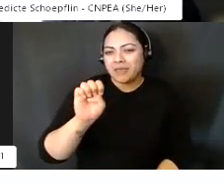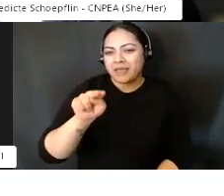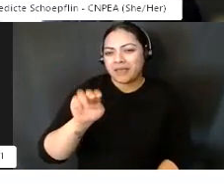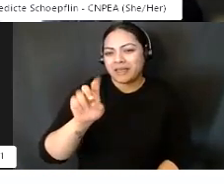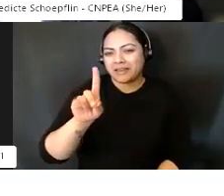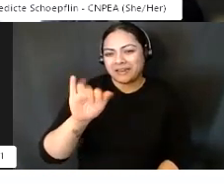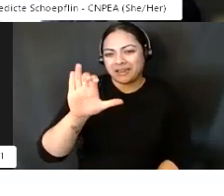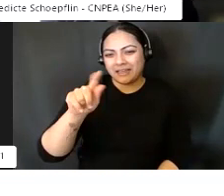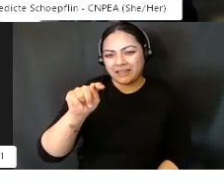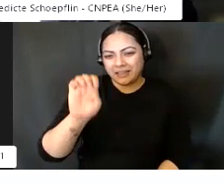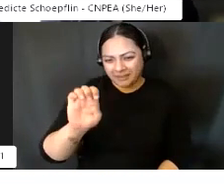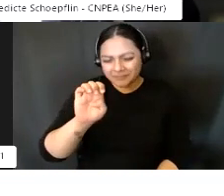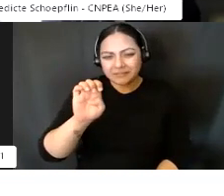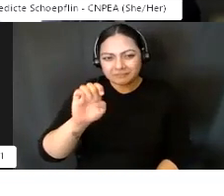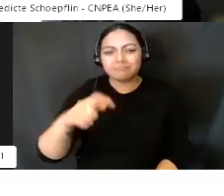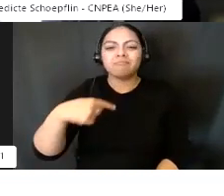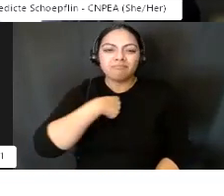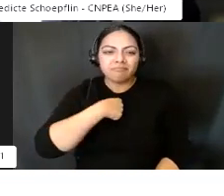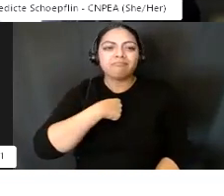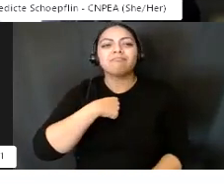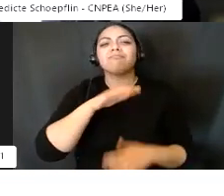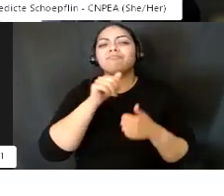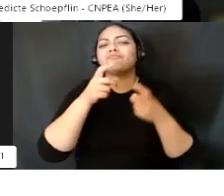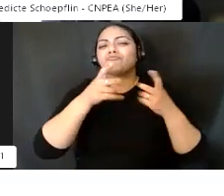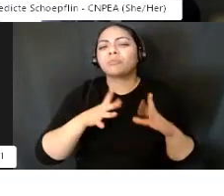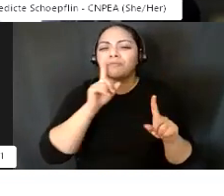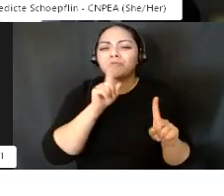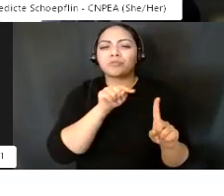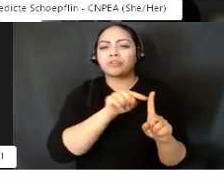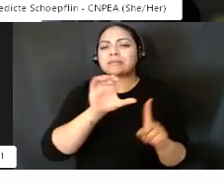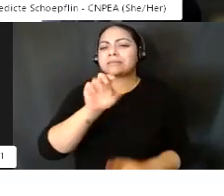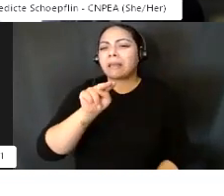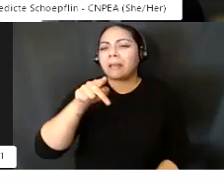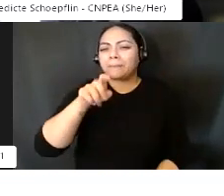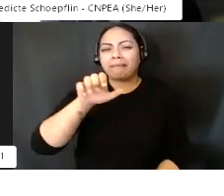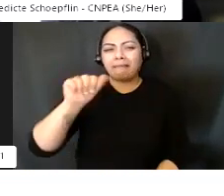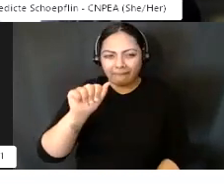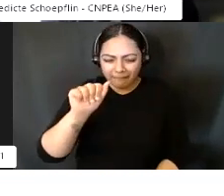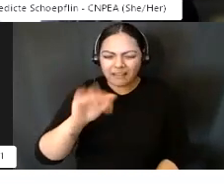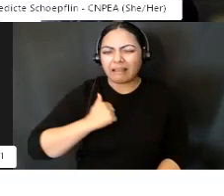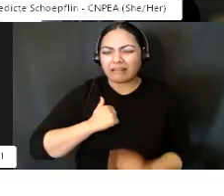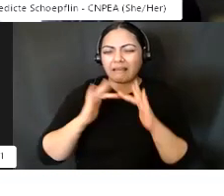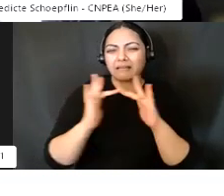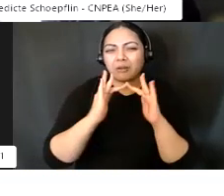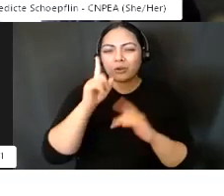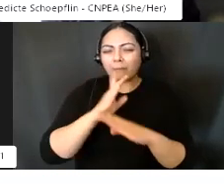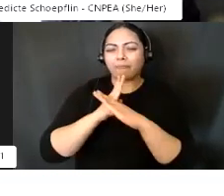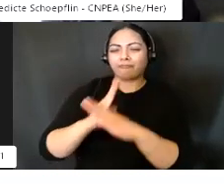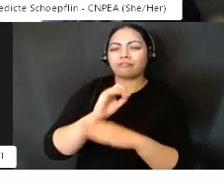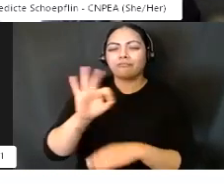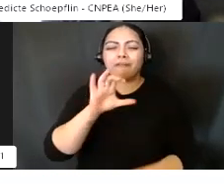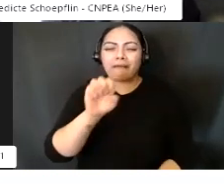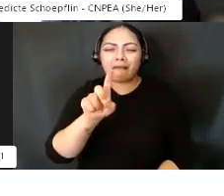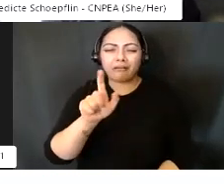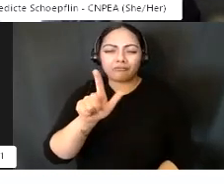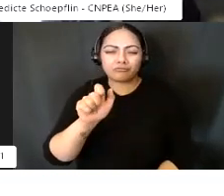Network for the Prevention of Elder Abuse. And I am joined today backstage by my colleague,